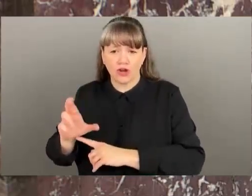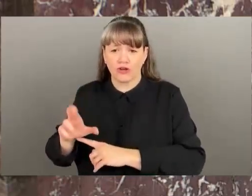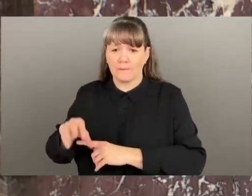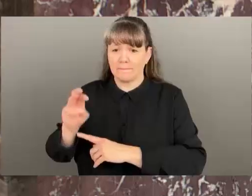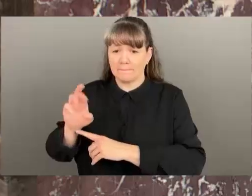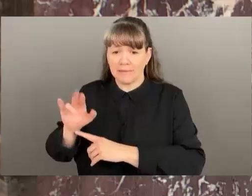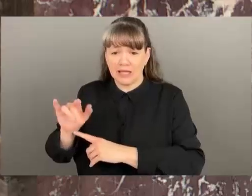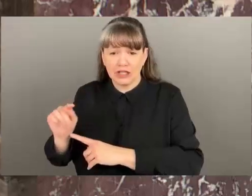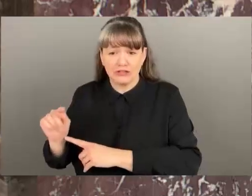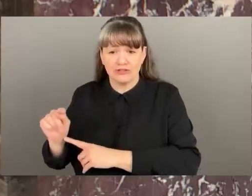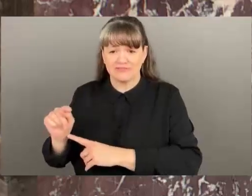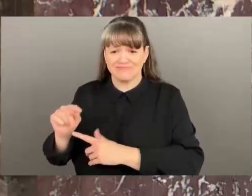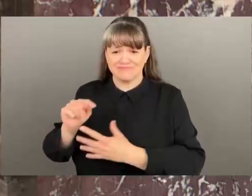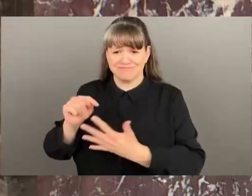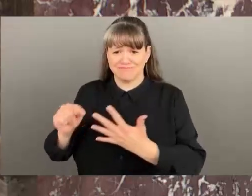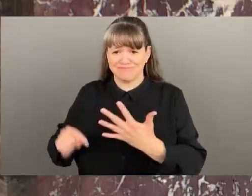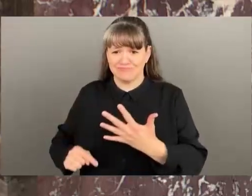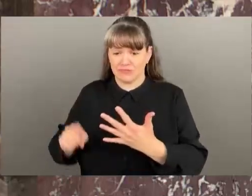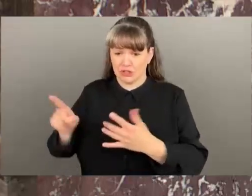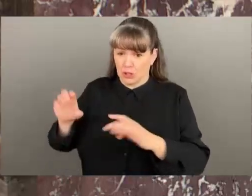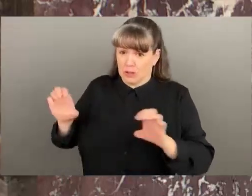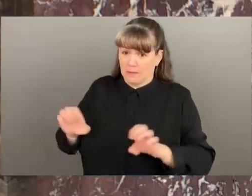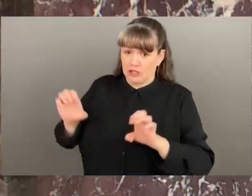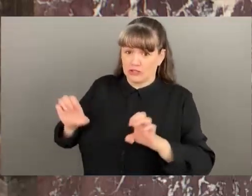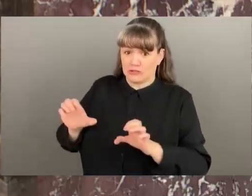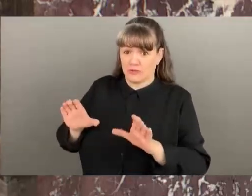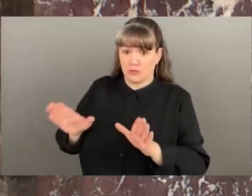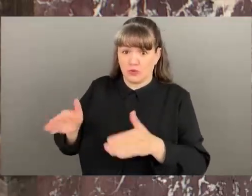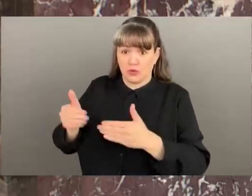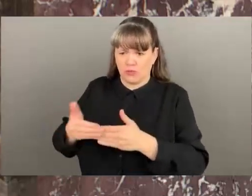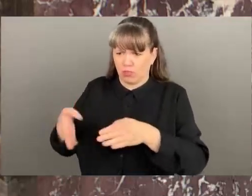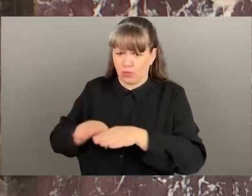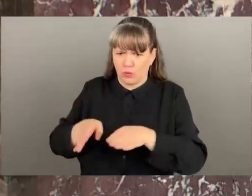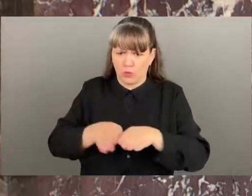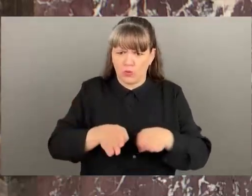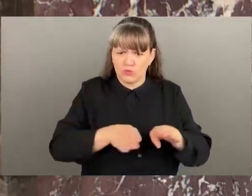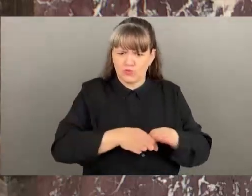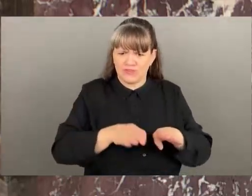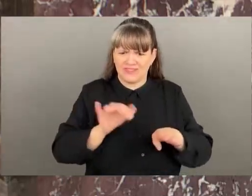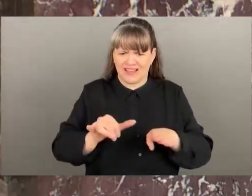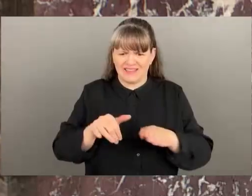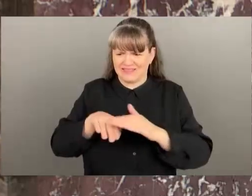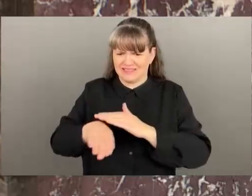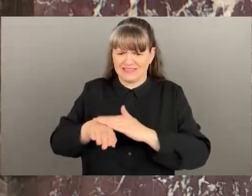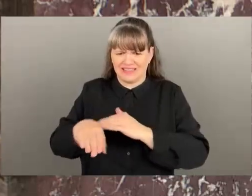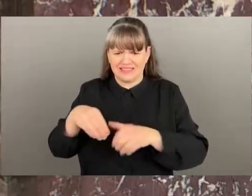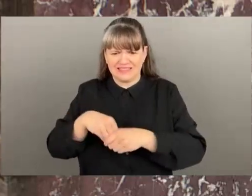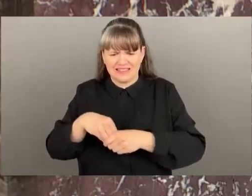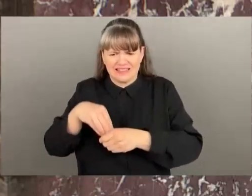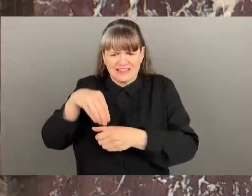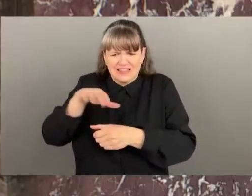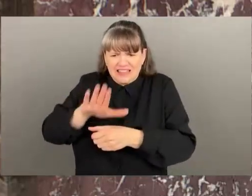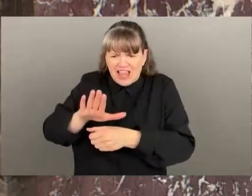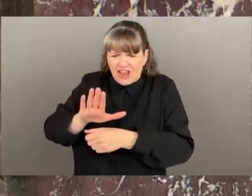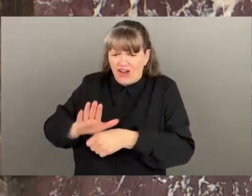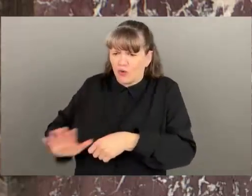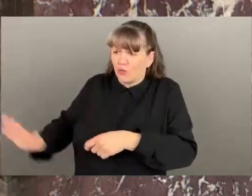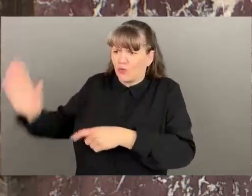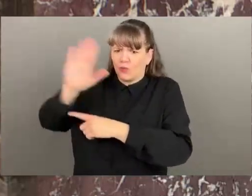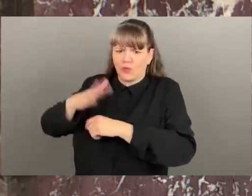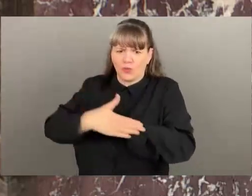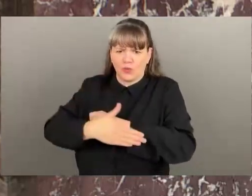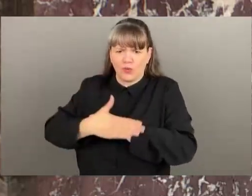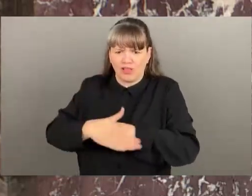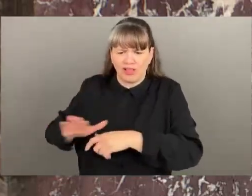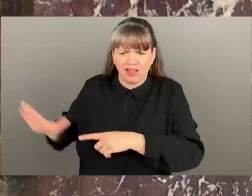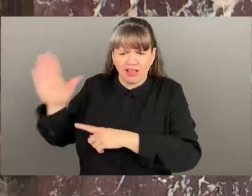Speaker. That's the same health care access we deal with within the interior. But, Mr. Speaker, the other questions we've been asking about Williams Lake, in particular